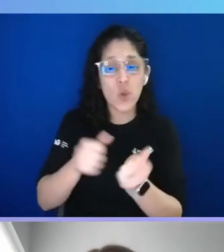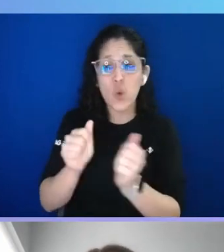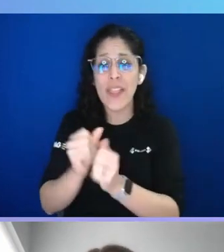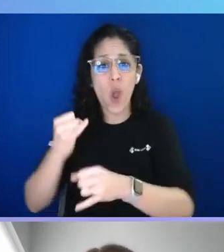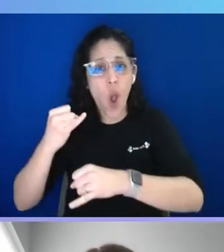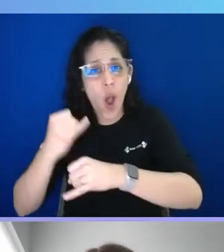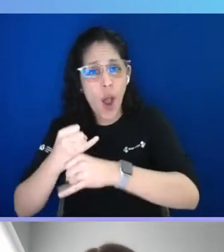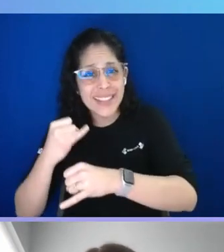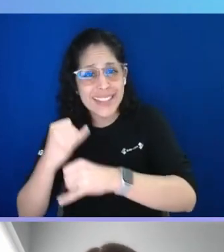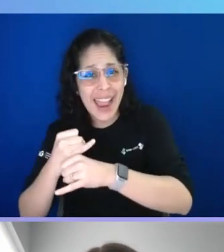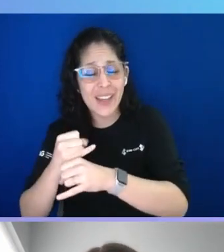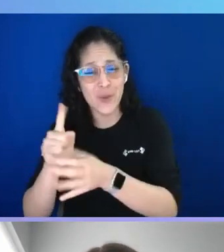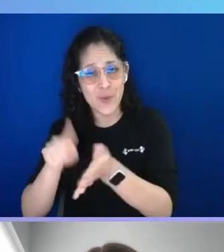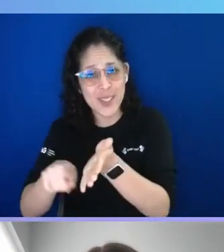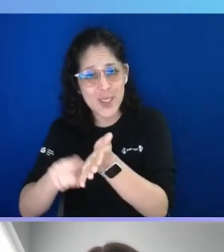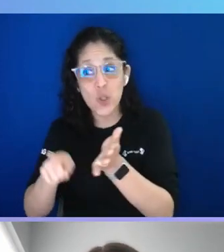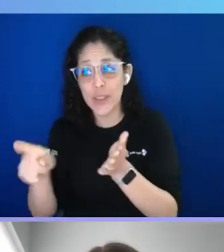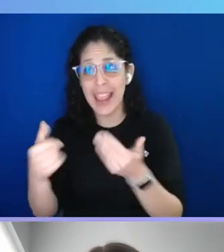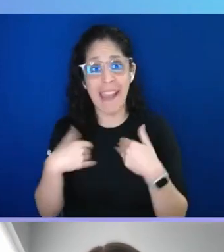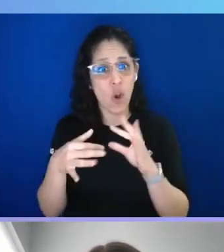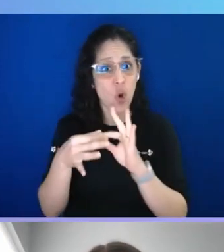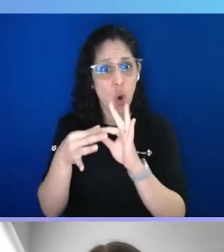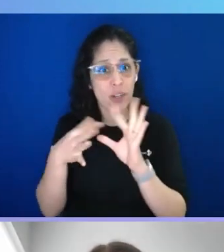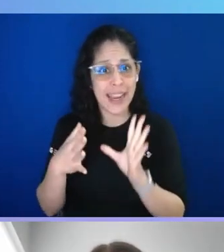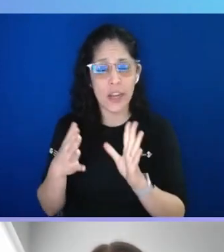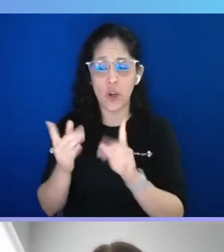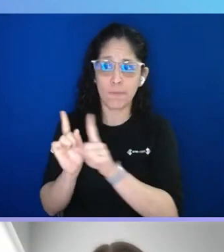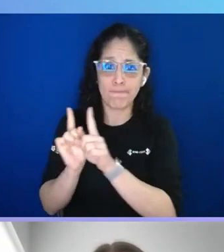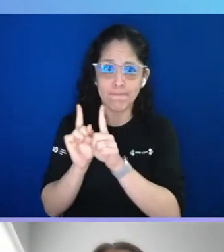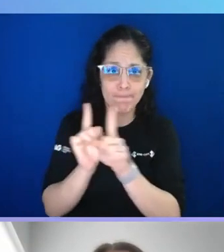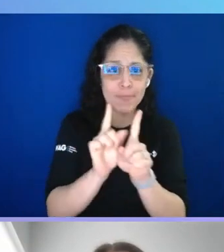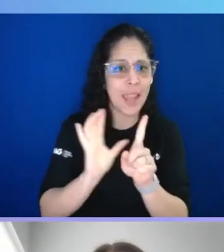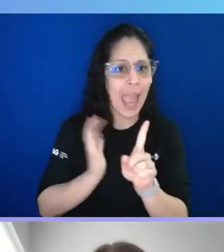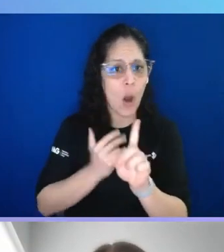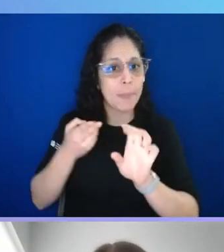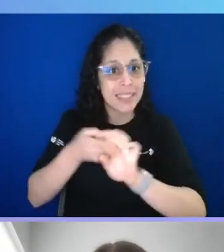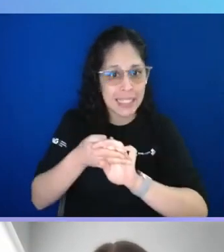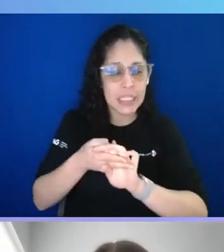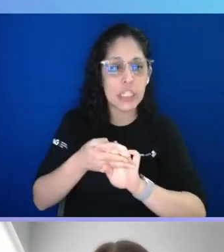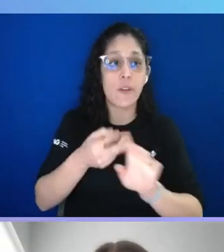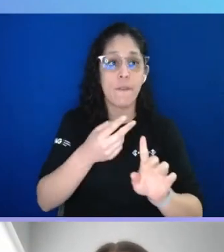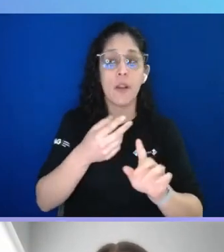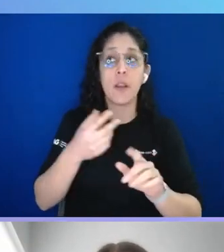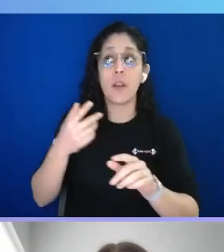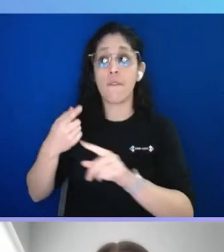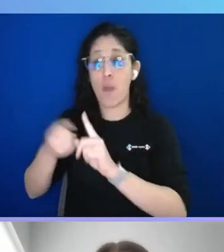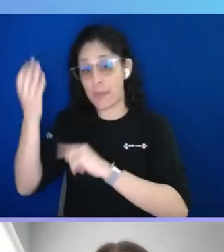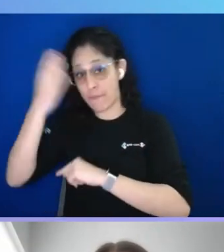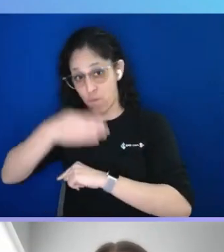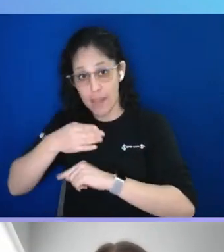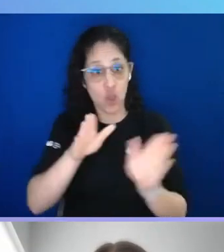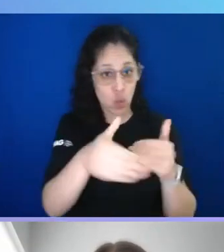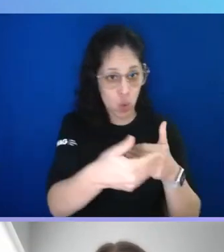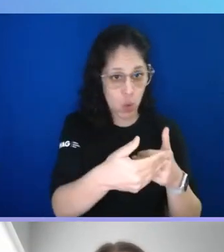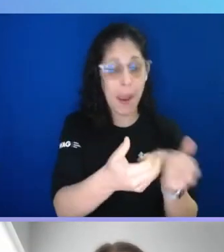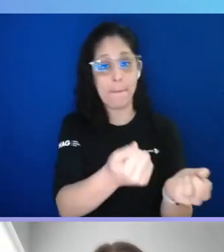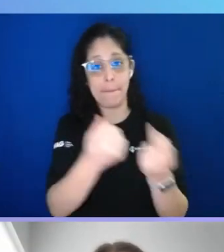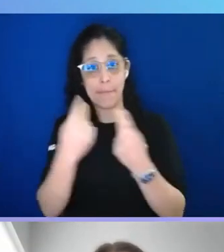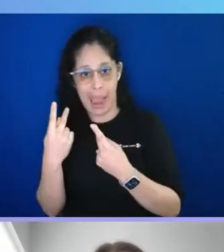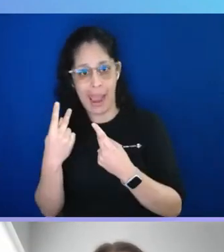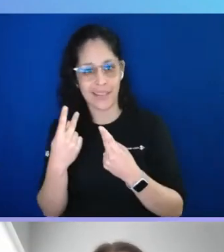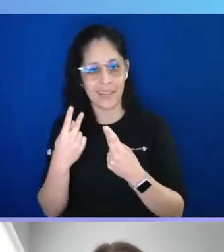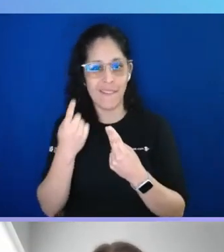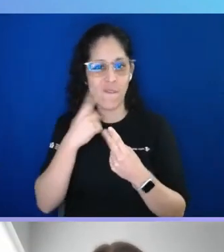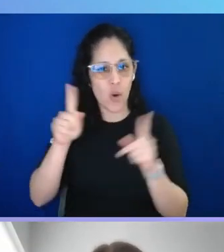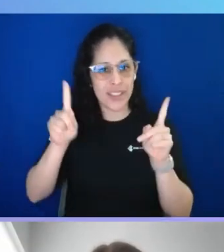coordinator escorting our participants to and from the testing room on all of the testing days. And this was really great because then we could focus